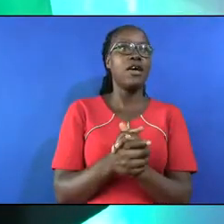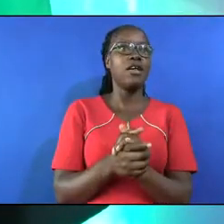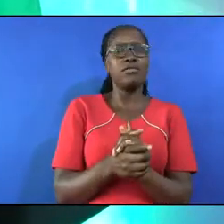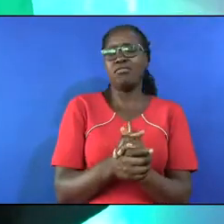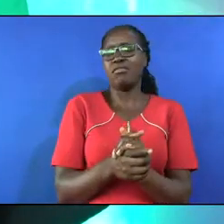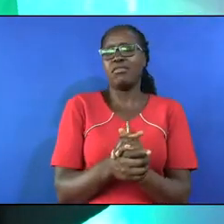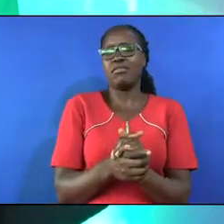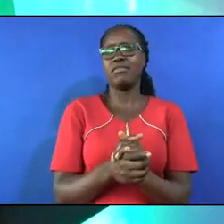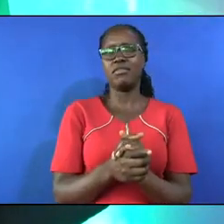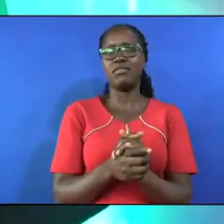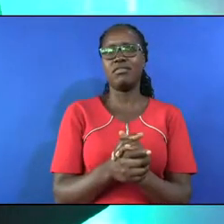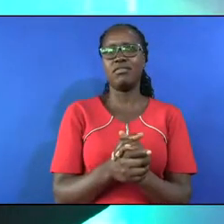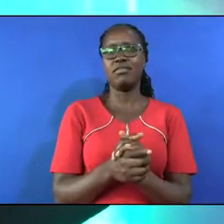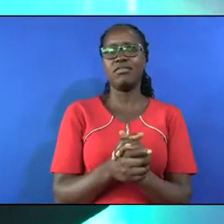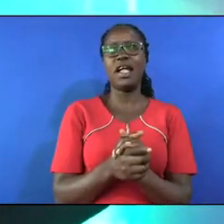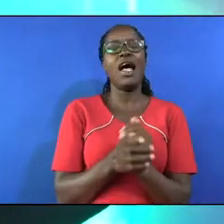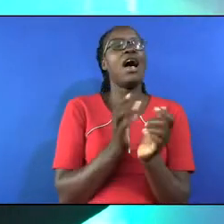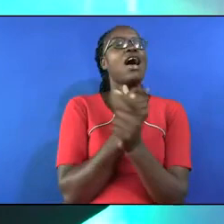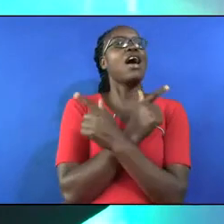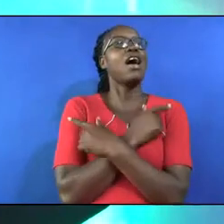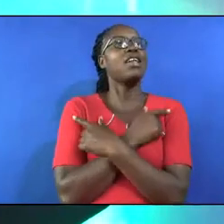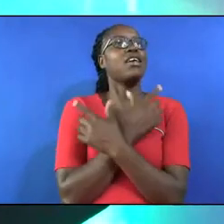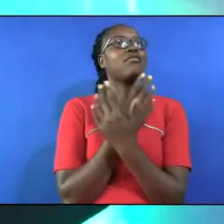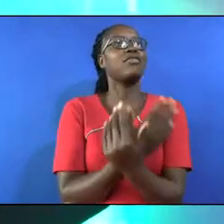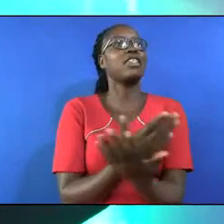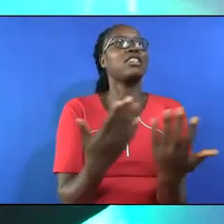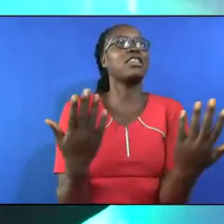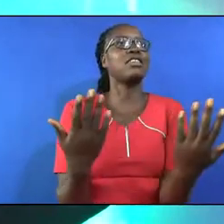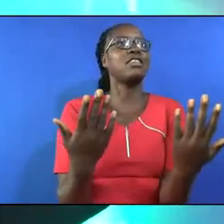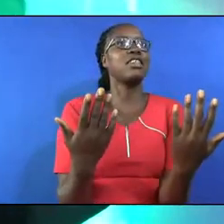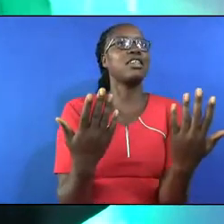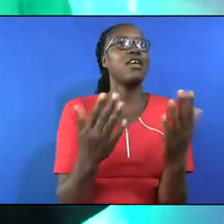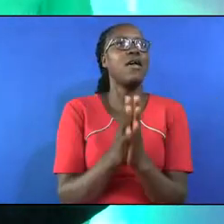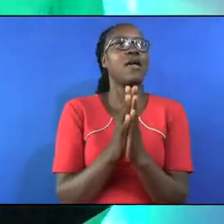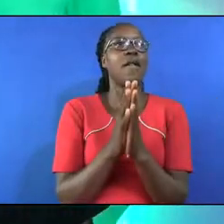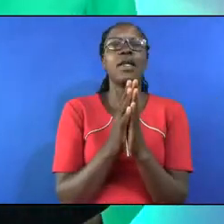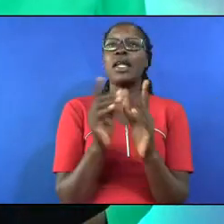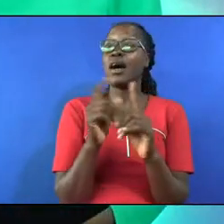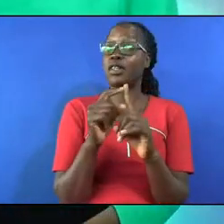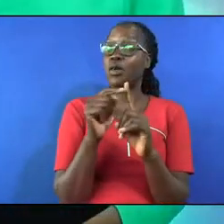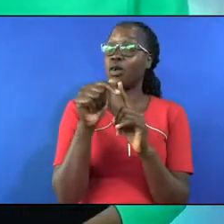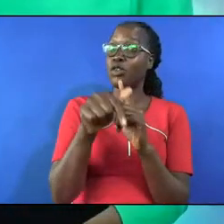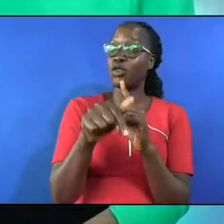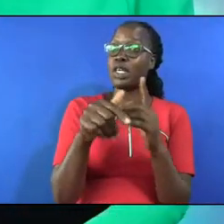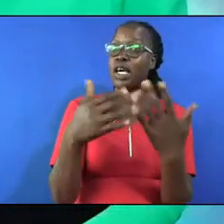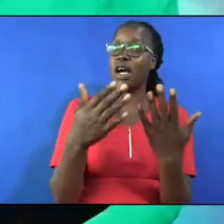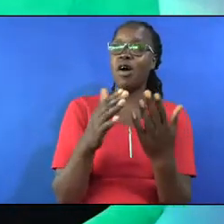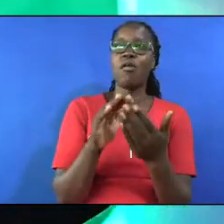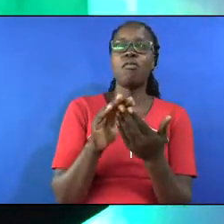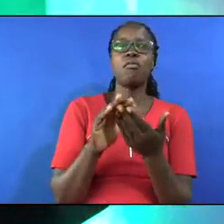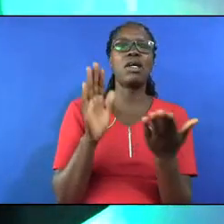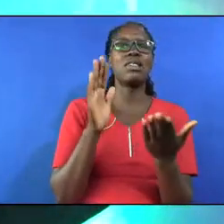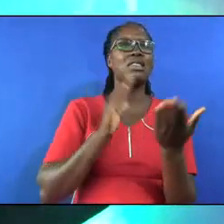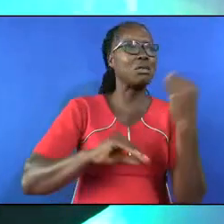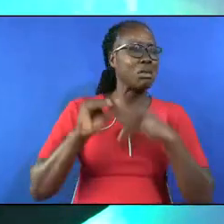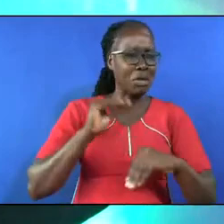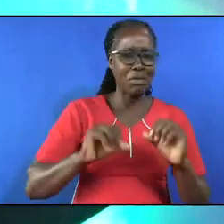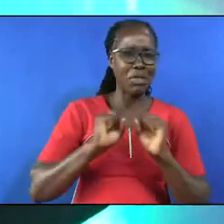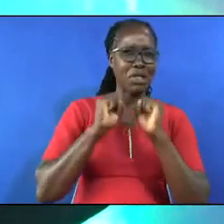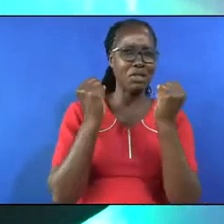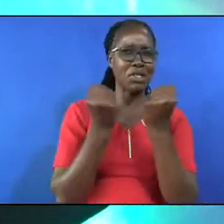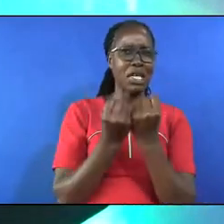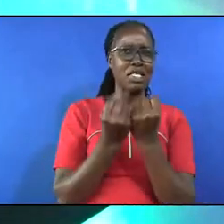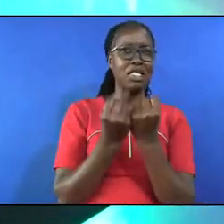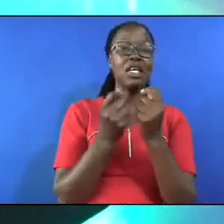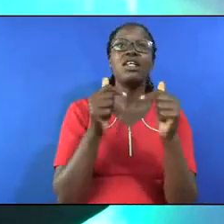I don't know, I just love children. Looking at the world today and how much corrupt our society